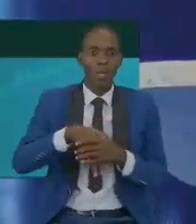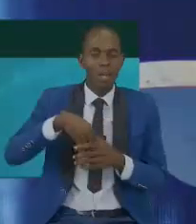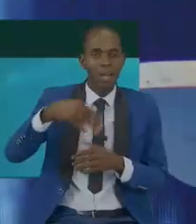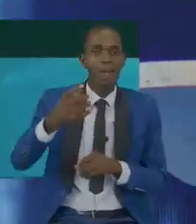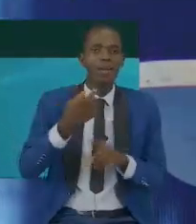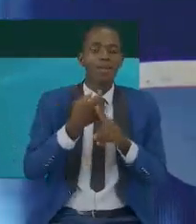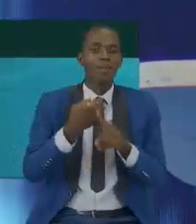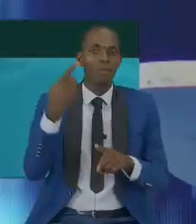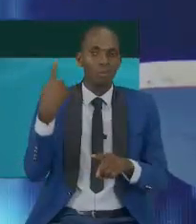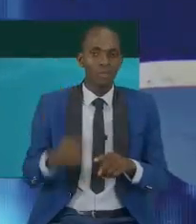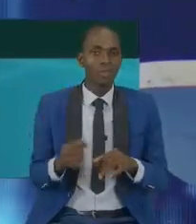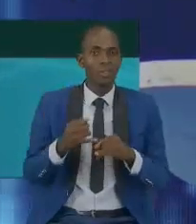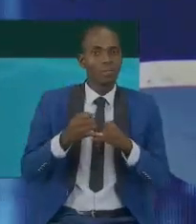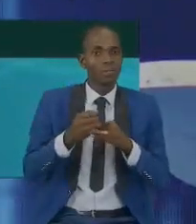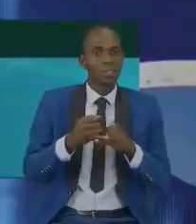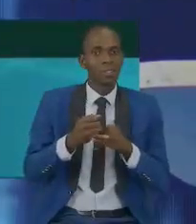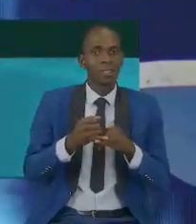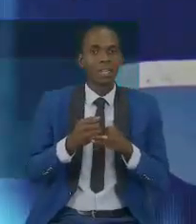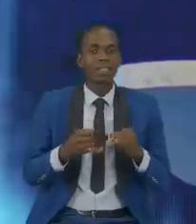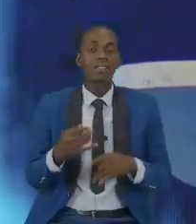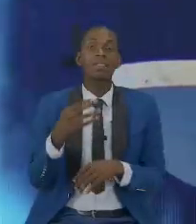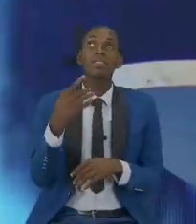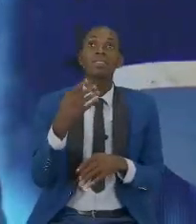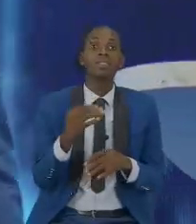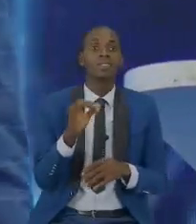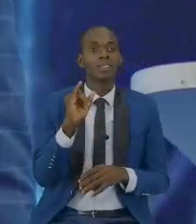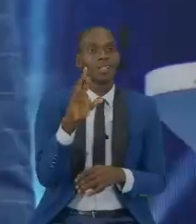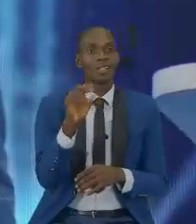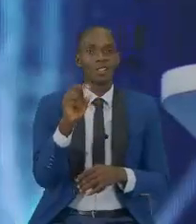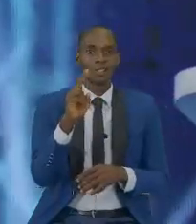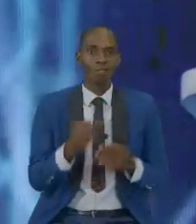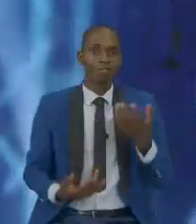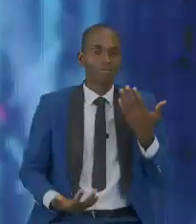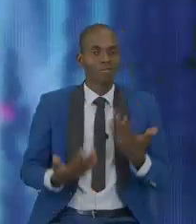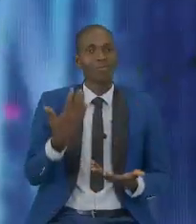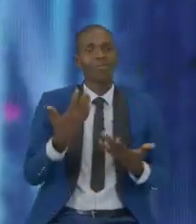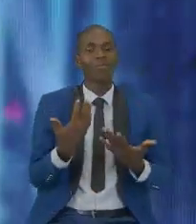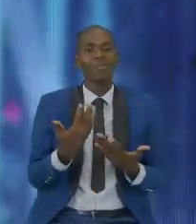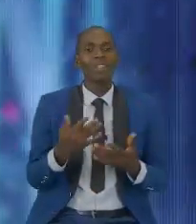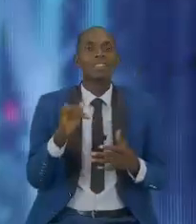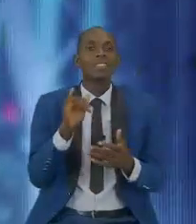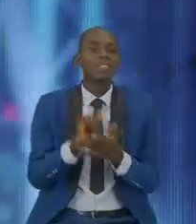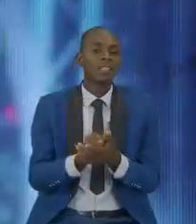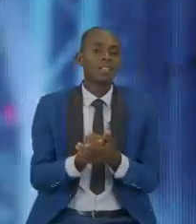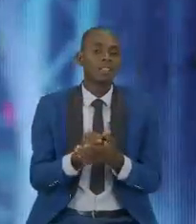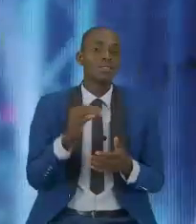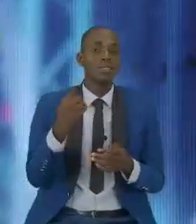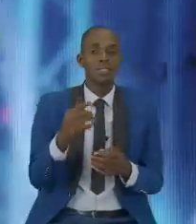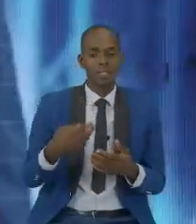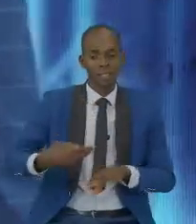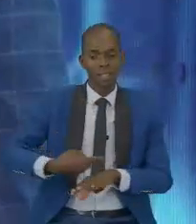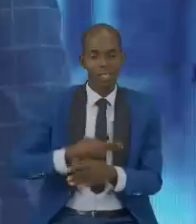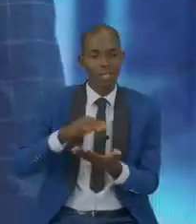of the iron furnace. How did he do that? By the lamb that was killed.